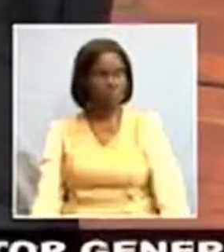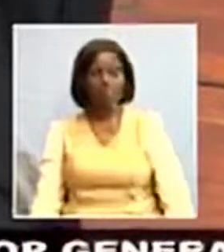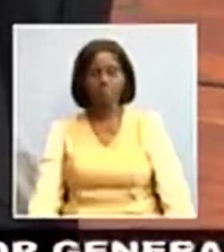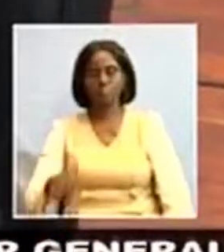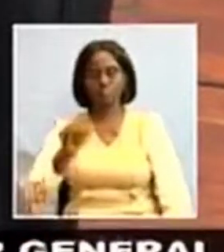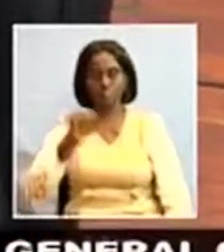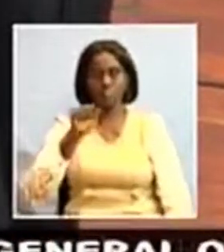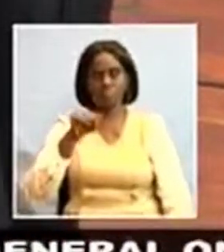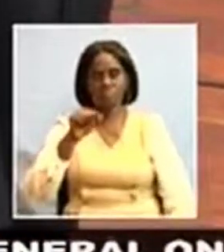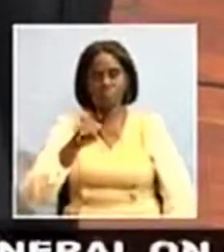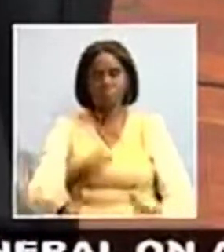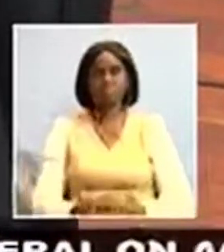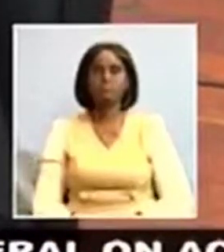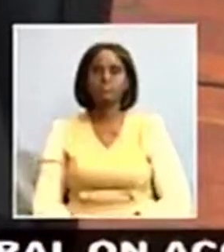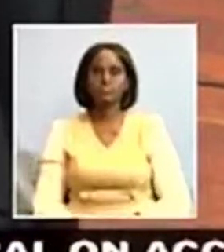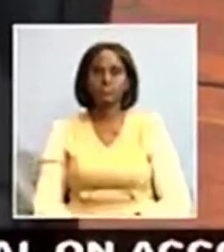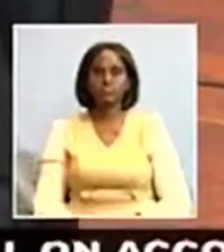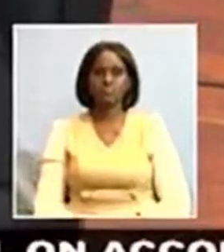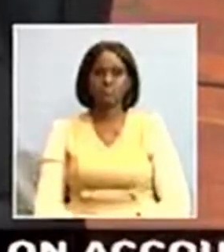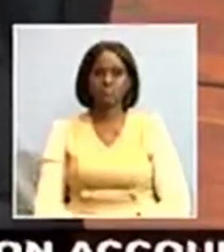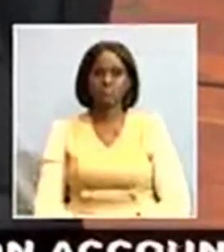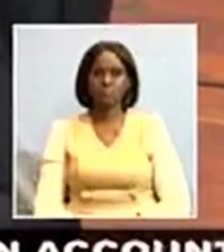Yes.